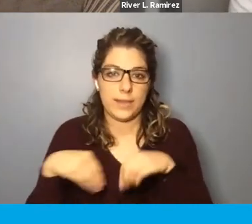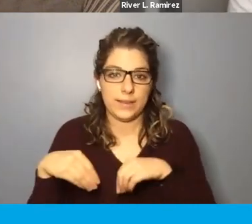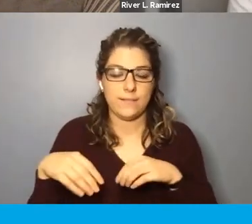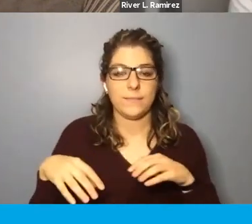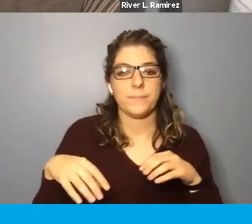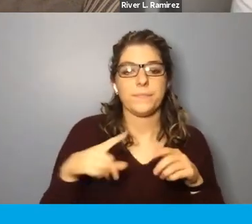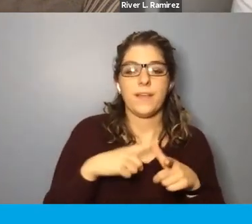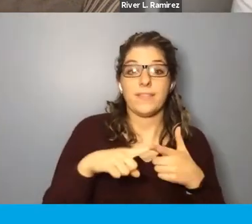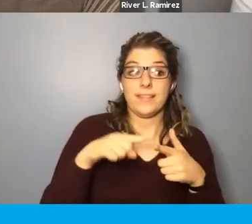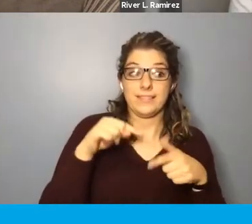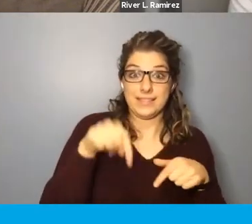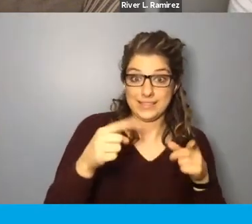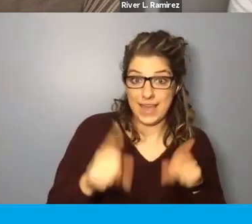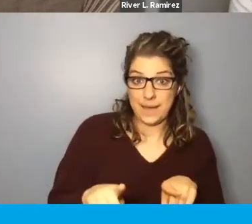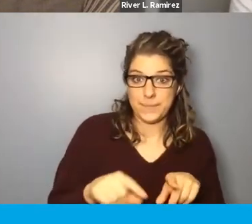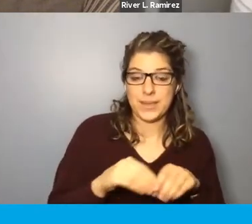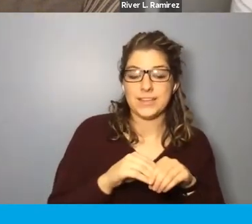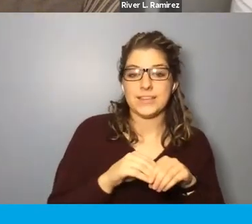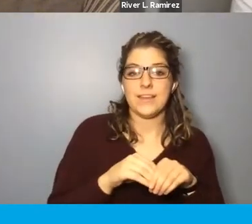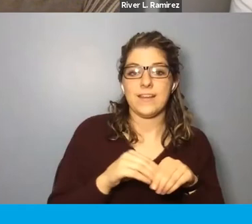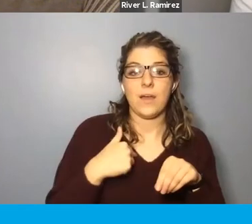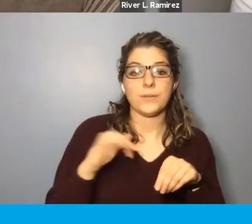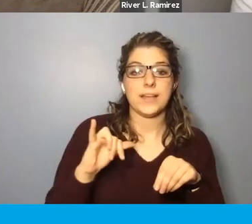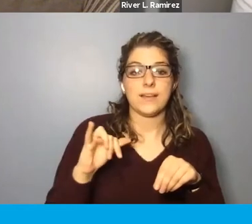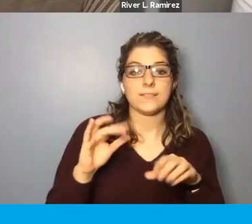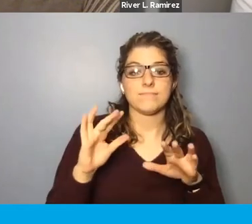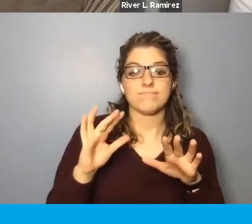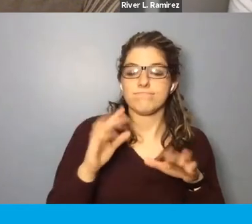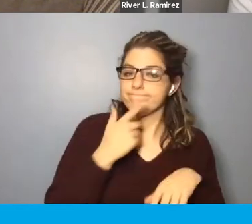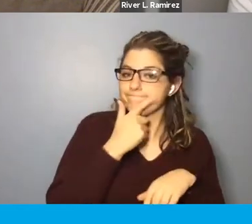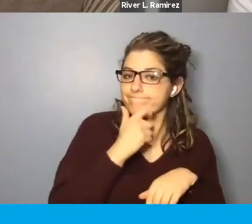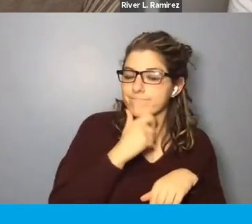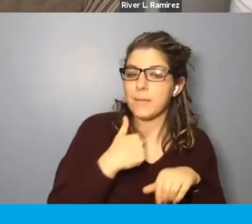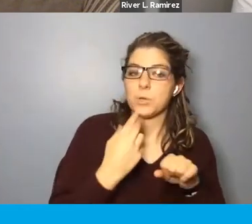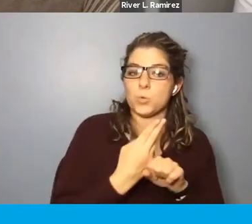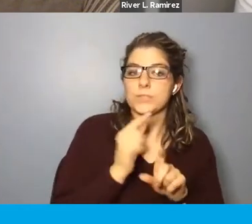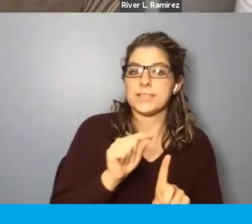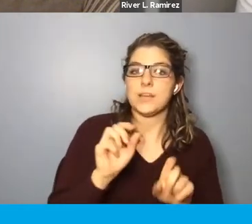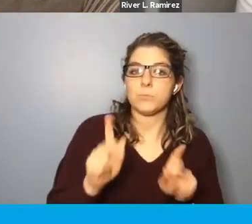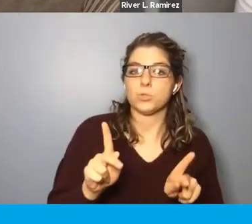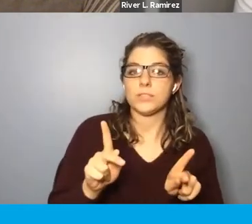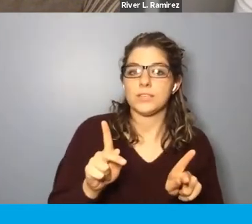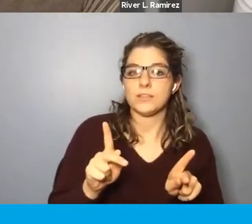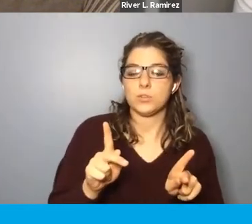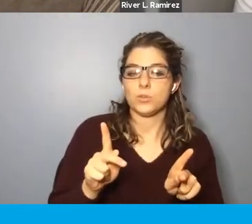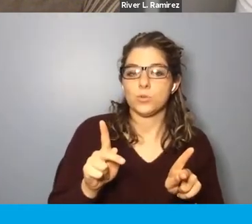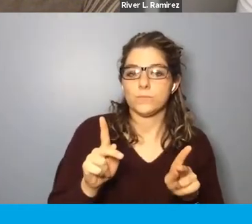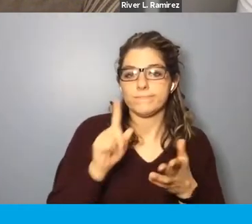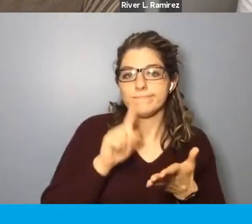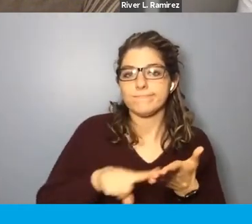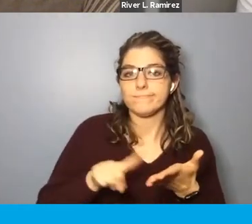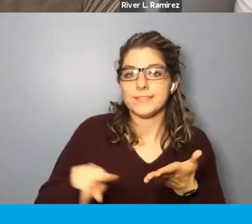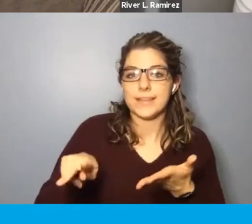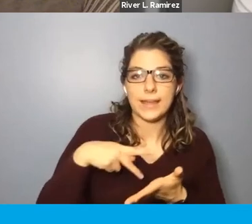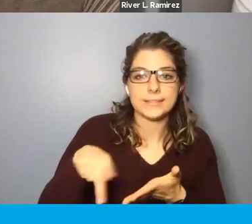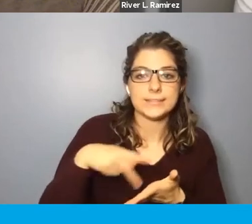then this came along and I was like, let me use this opportunity to explore